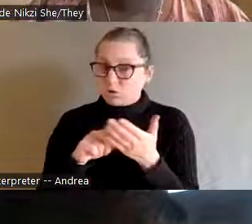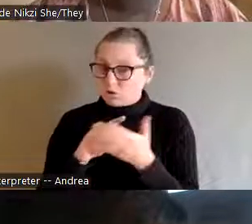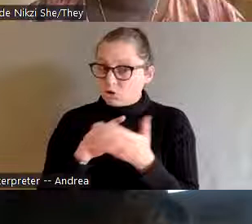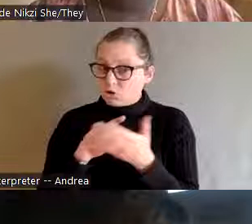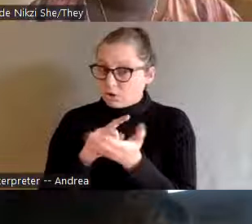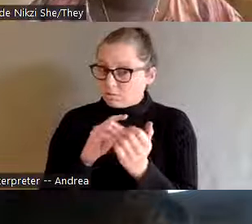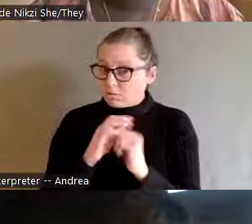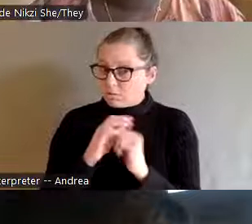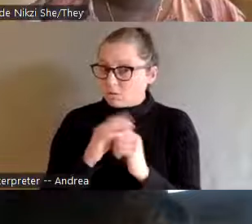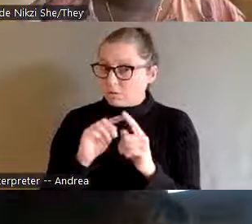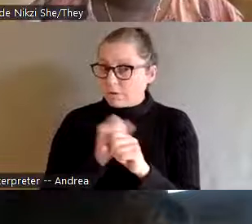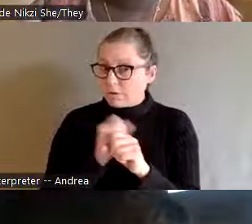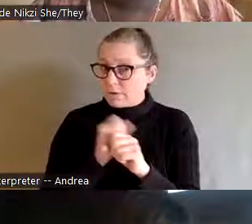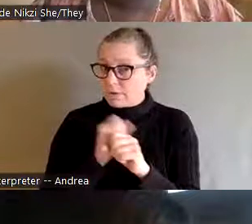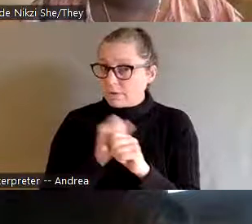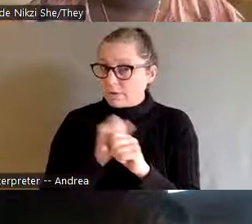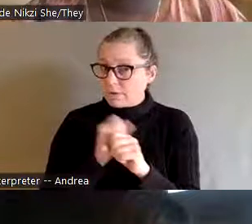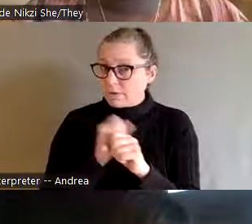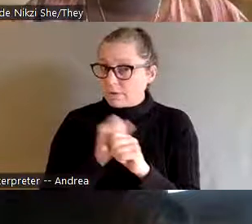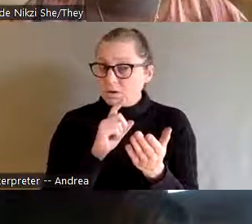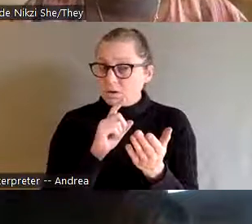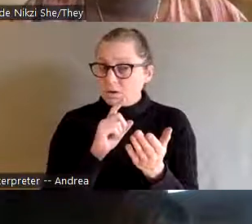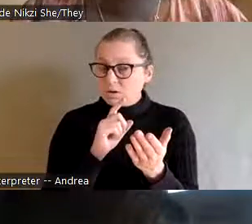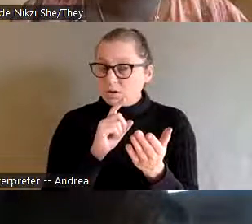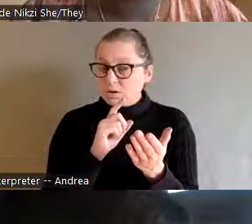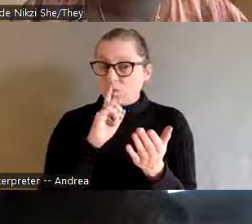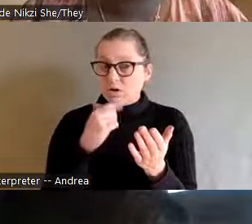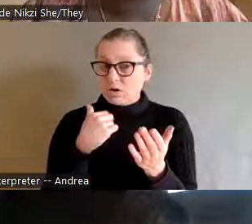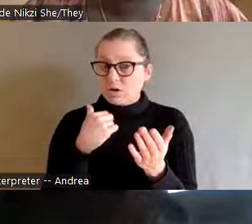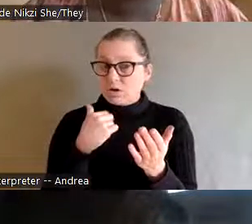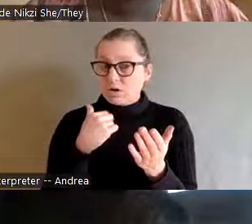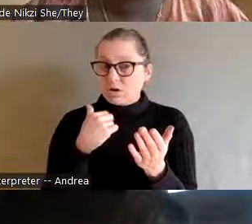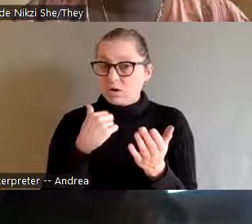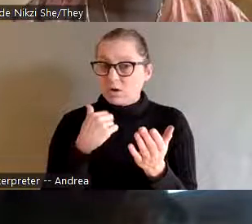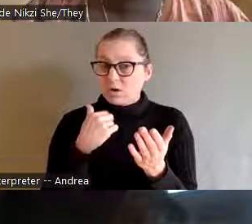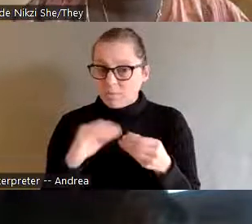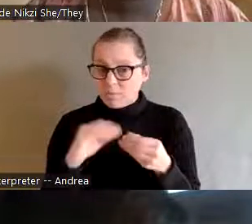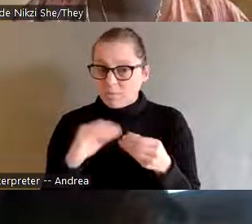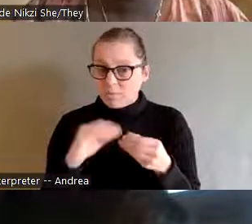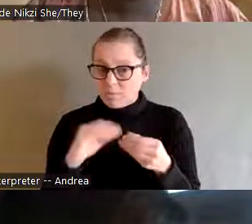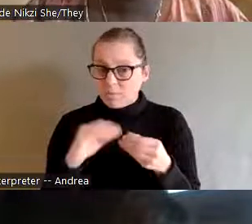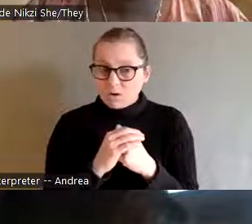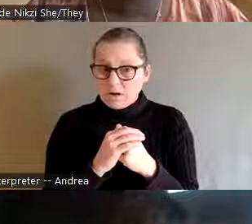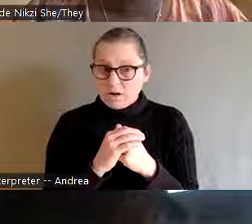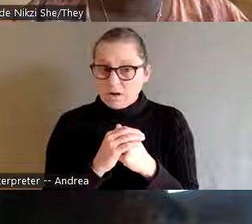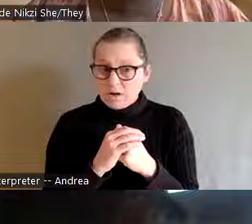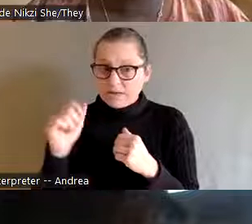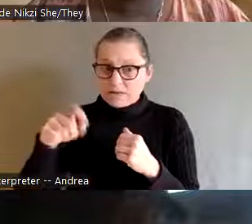make sure that there isn't any other comments or any necessary